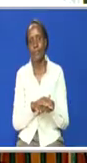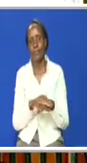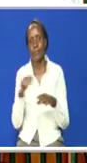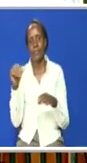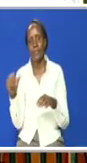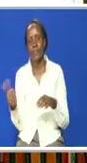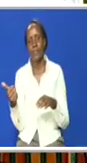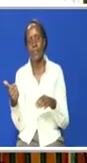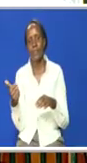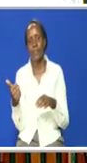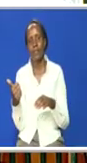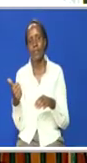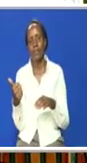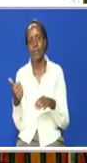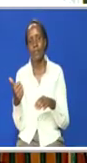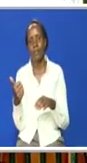Another one, some for you.